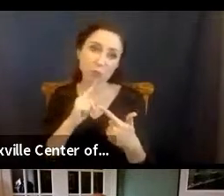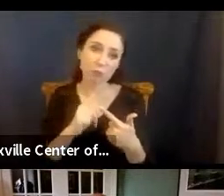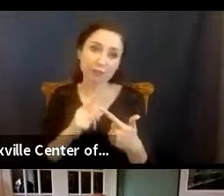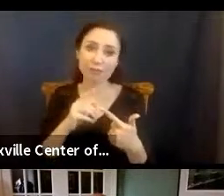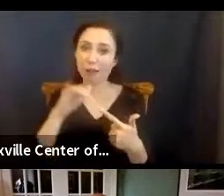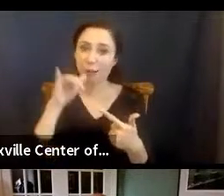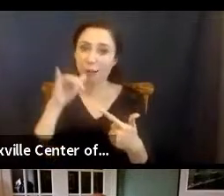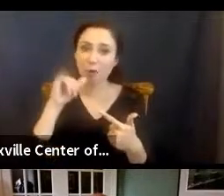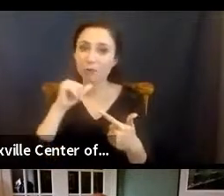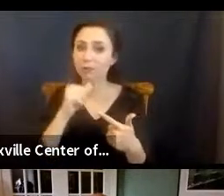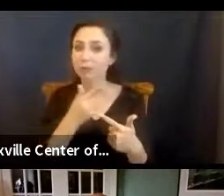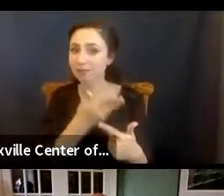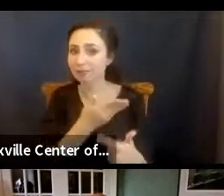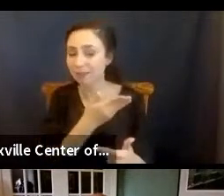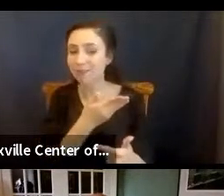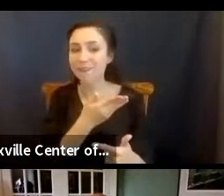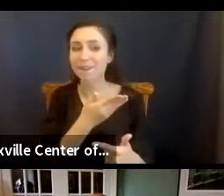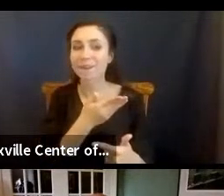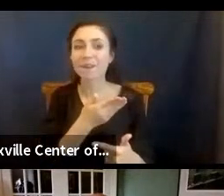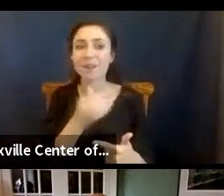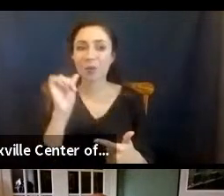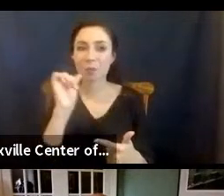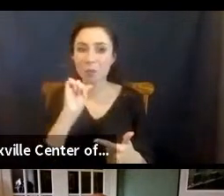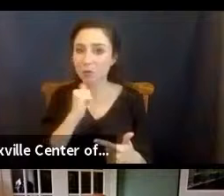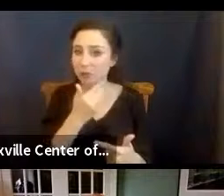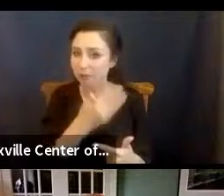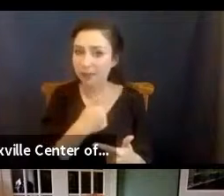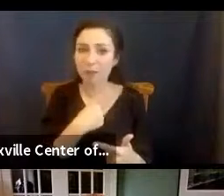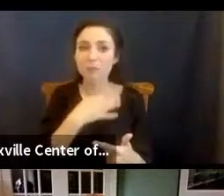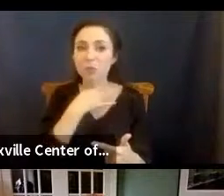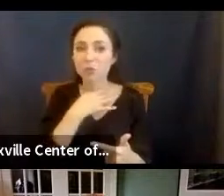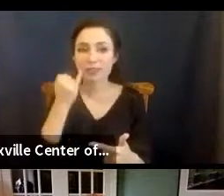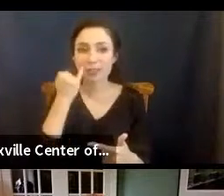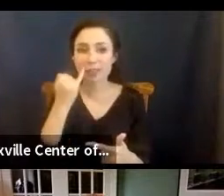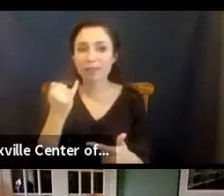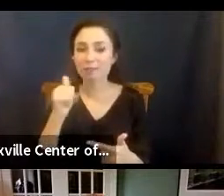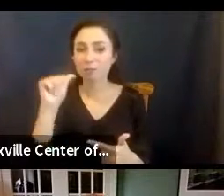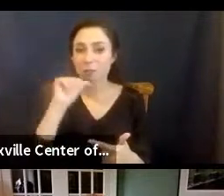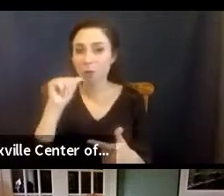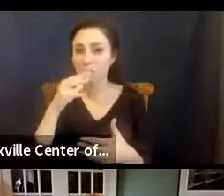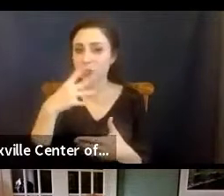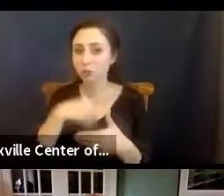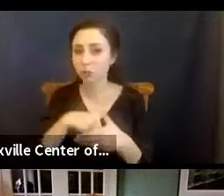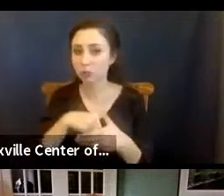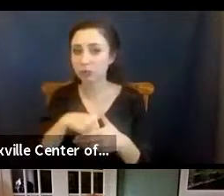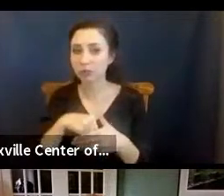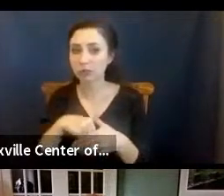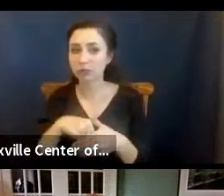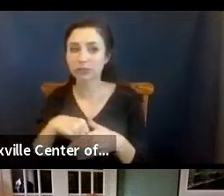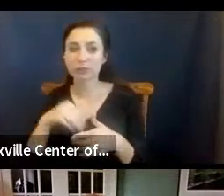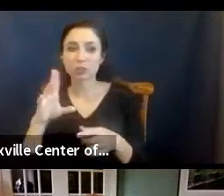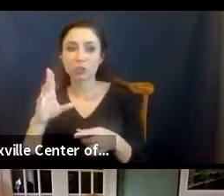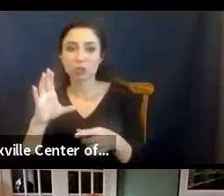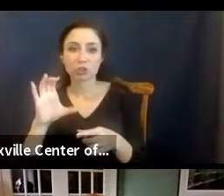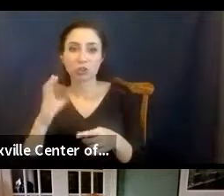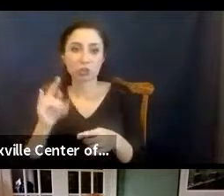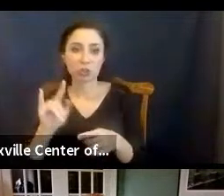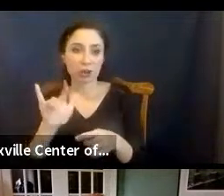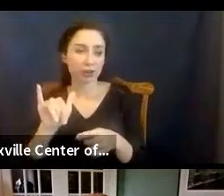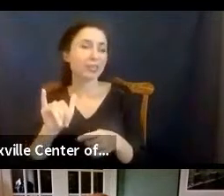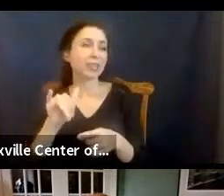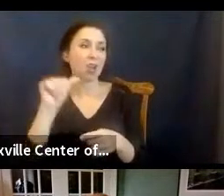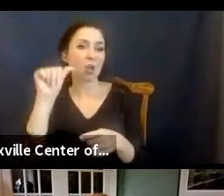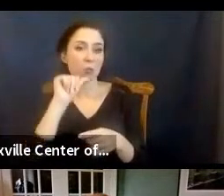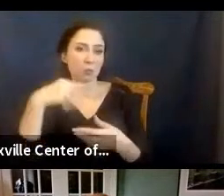bars are not on here, but it's not restaurants. I'm wondering if bars are thrown into that. But Bars would be more than likely in the restaurant Yeah.